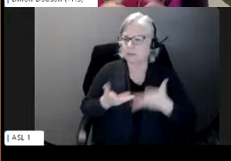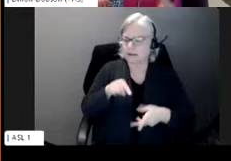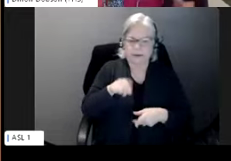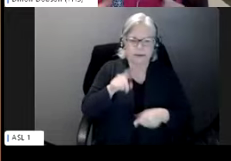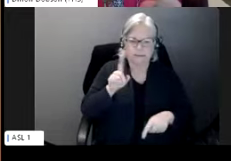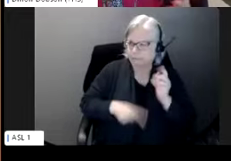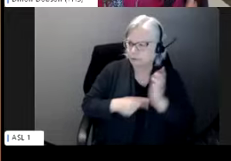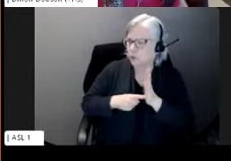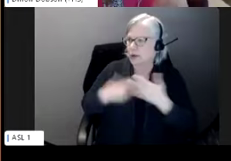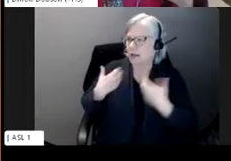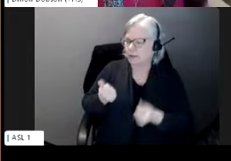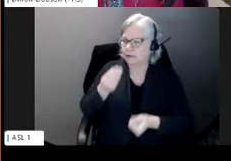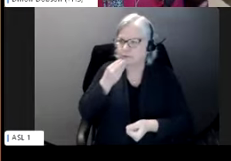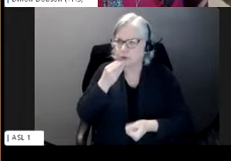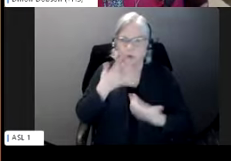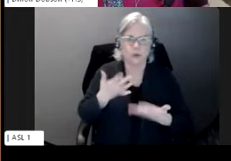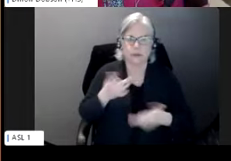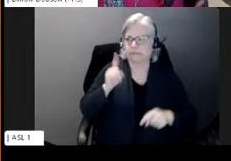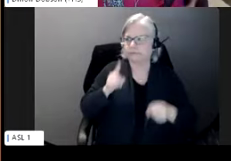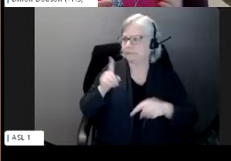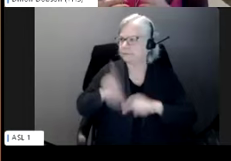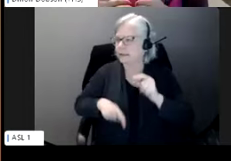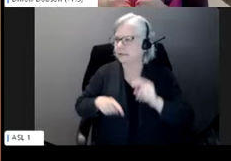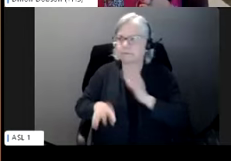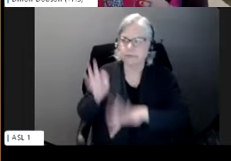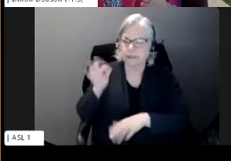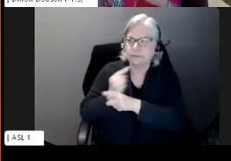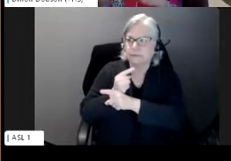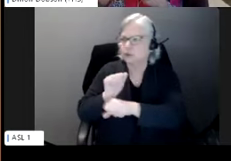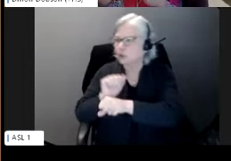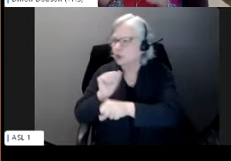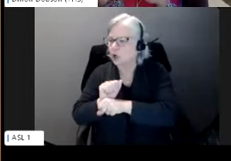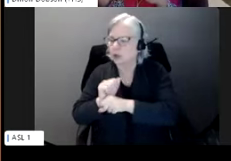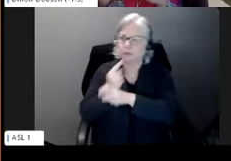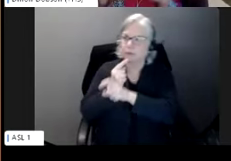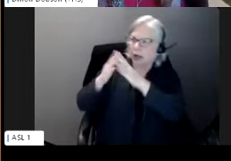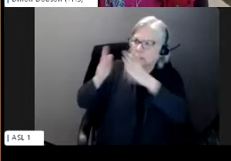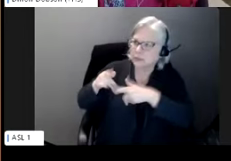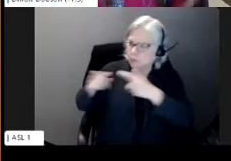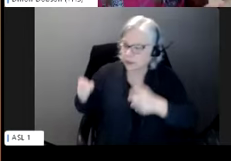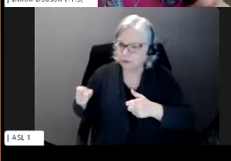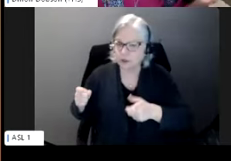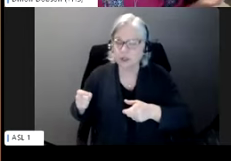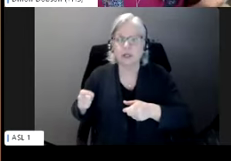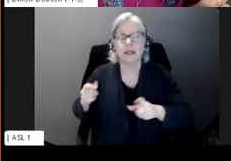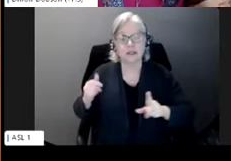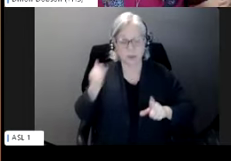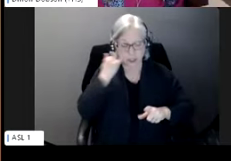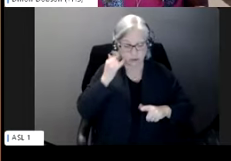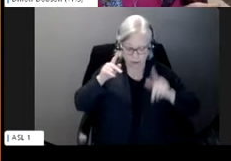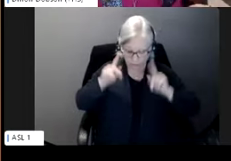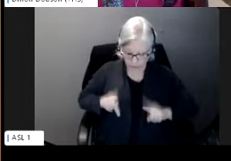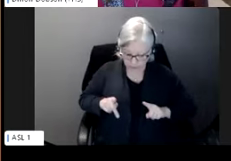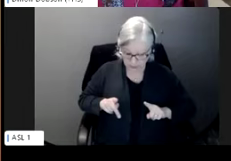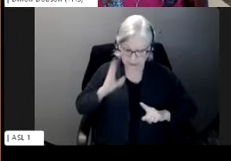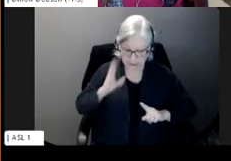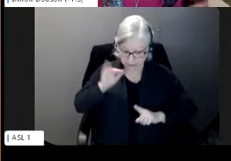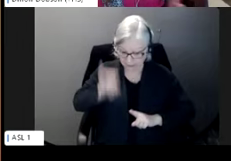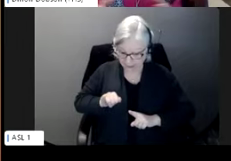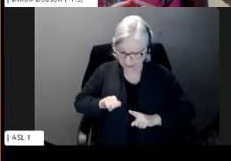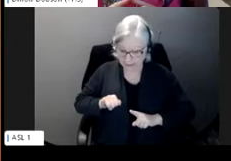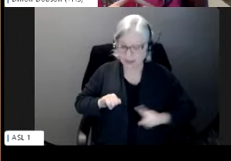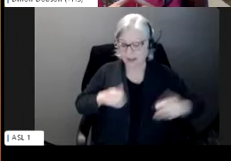education, job, healthcare, housing, all of these kinds of things. If you have an animal that's attached to that, they're also experiencing all of those challenges and